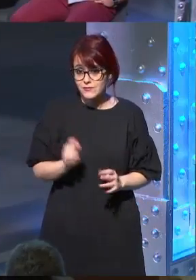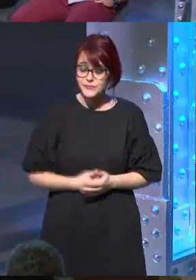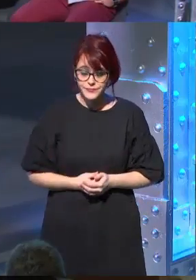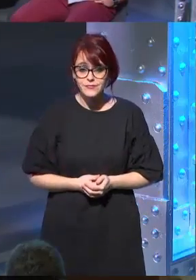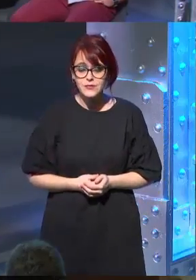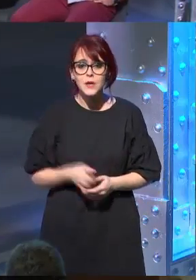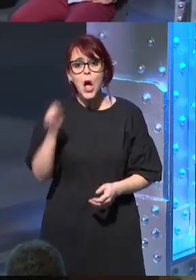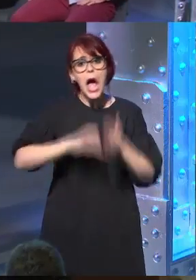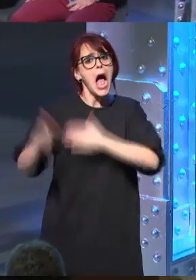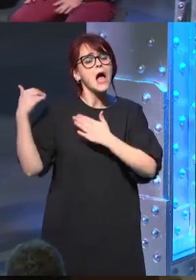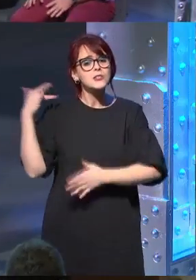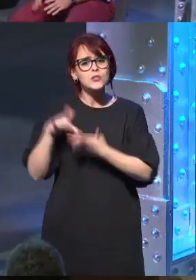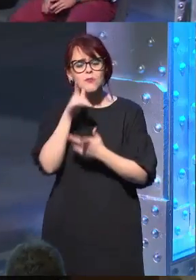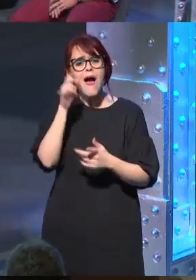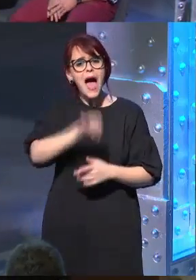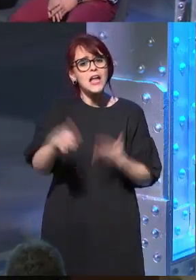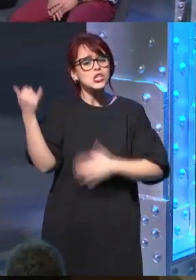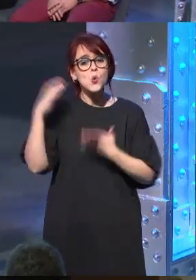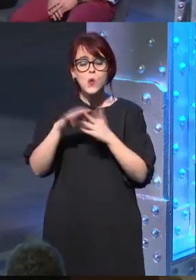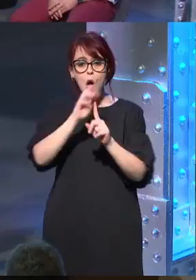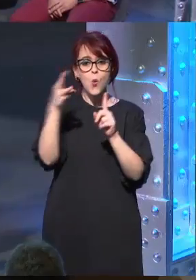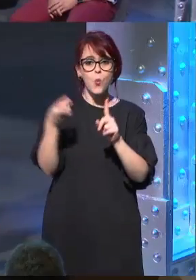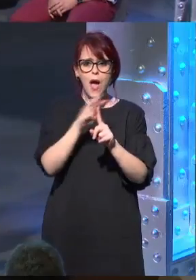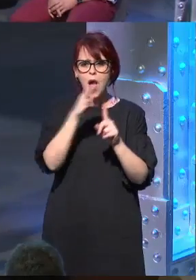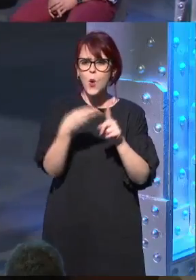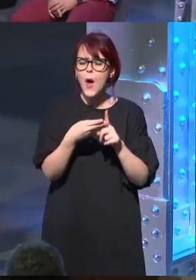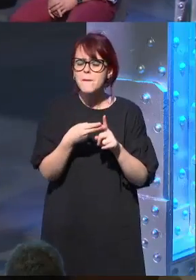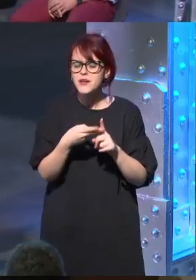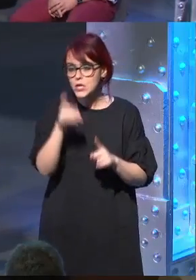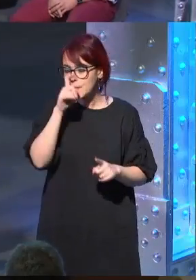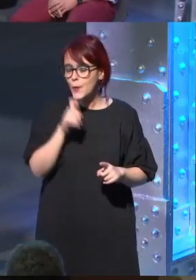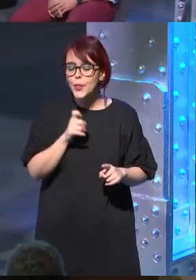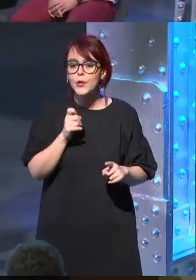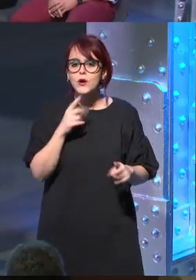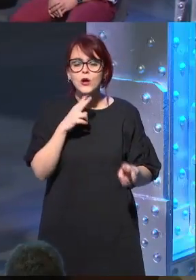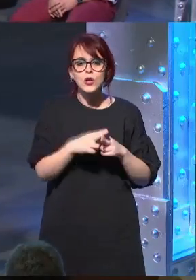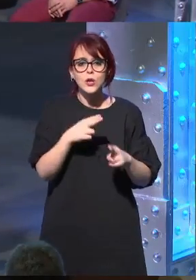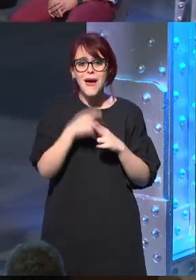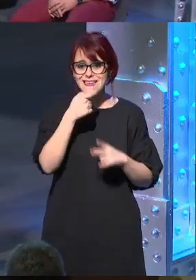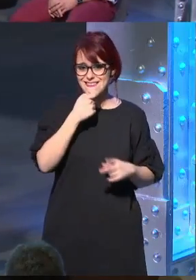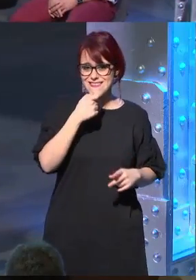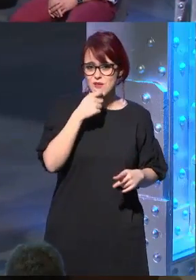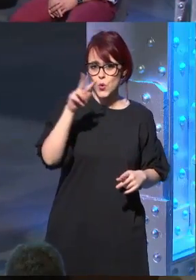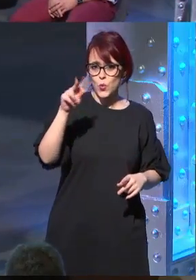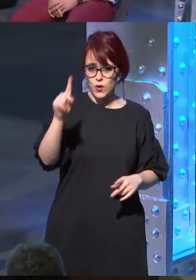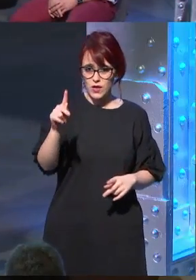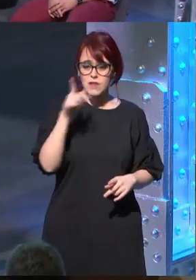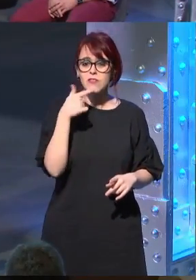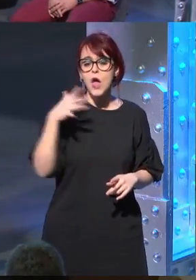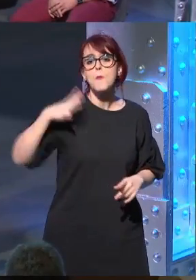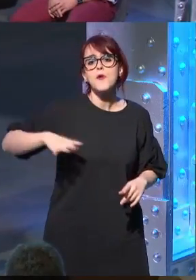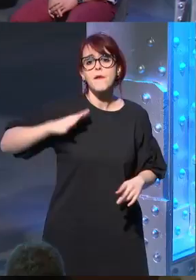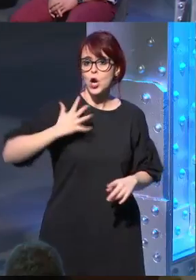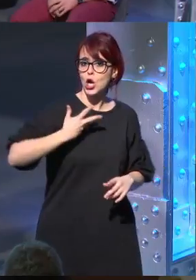and they can rob it. Many years ago, there was a website from